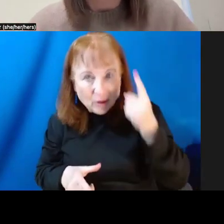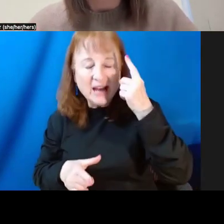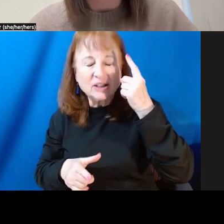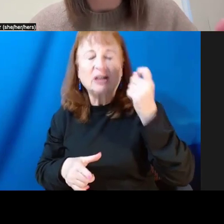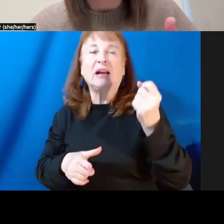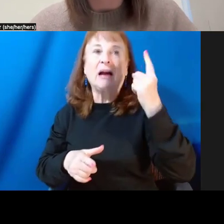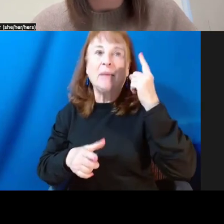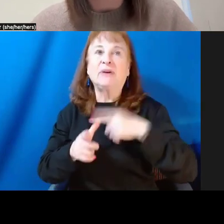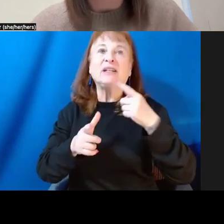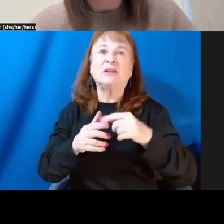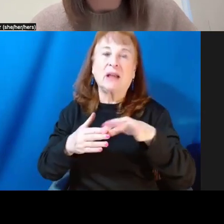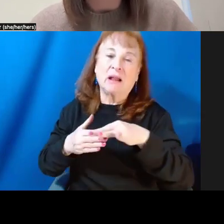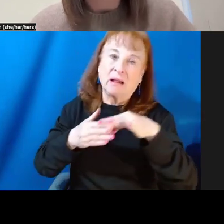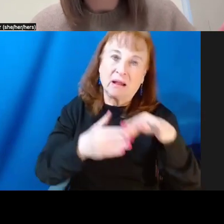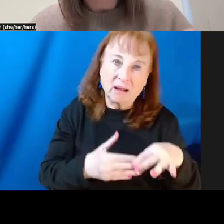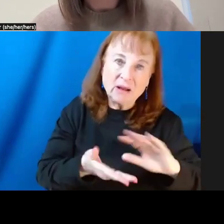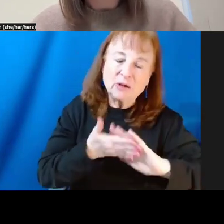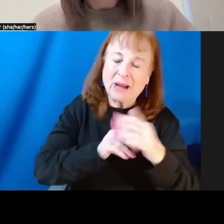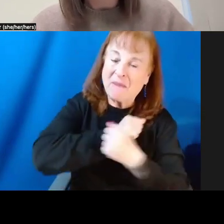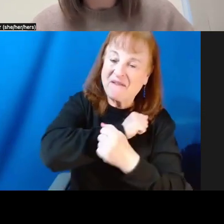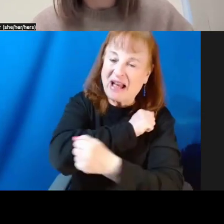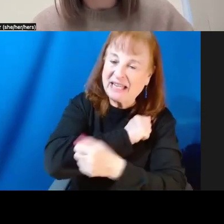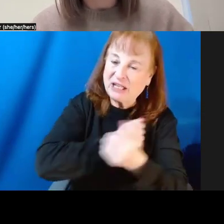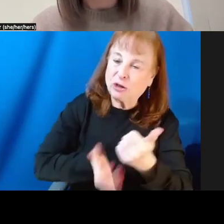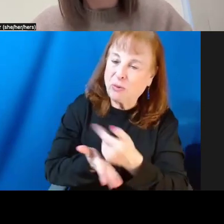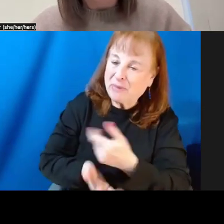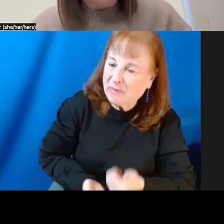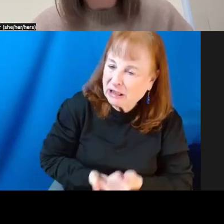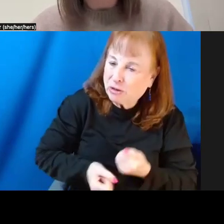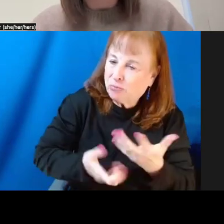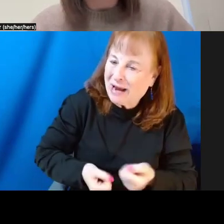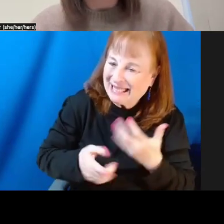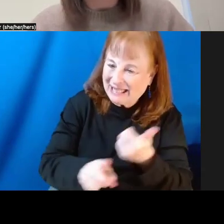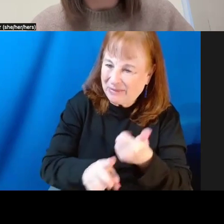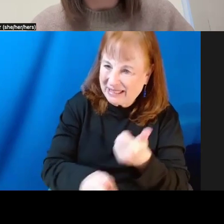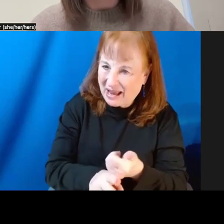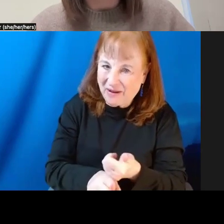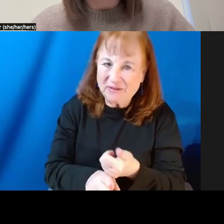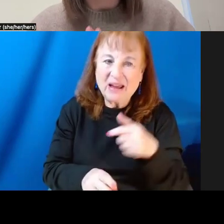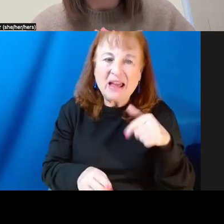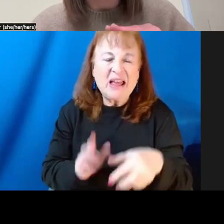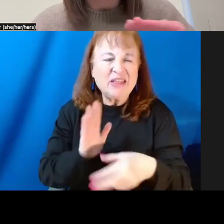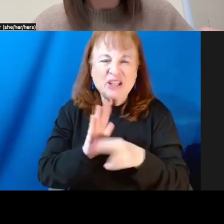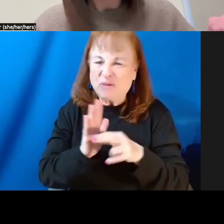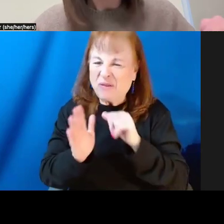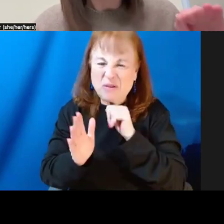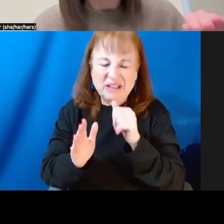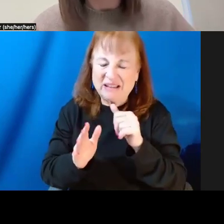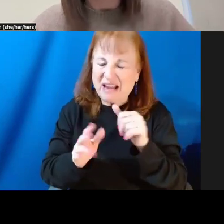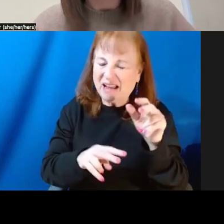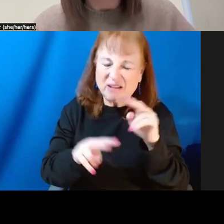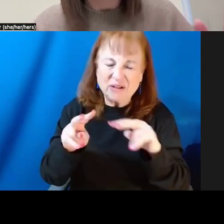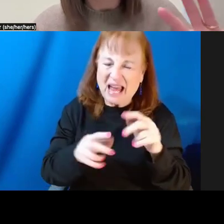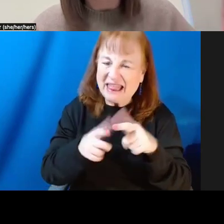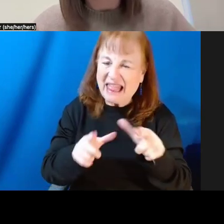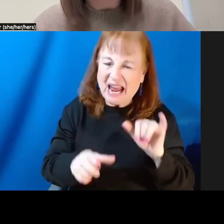then serves as a foundation for expression. This review did not ask questions about what language input or